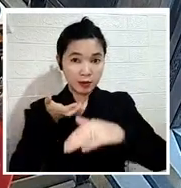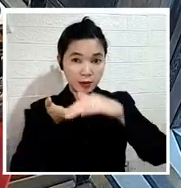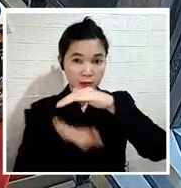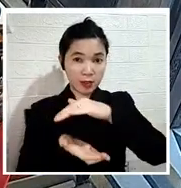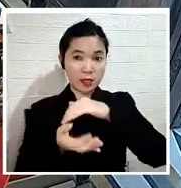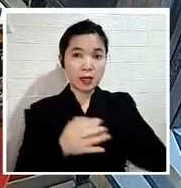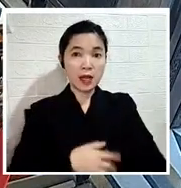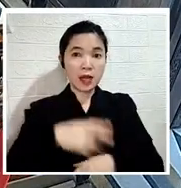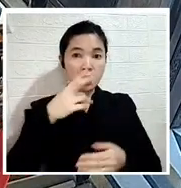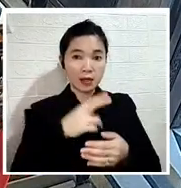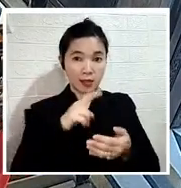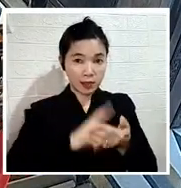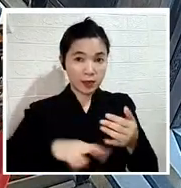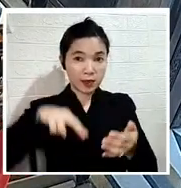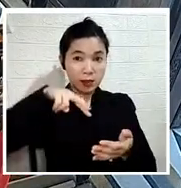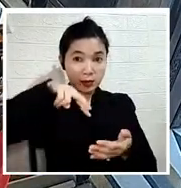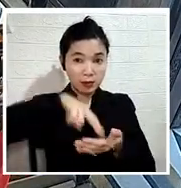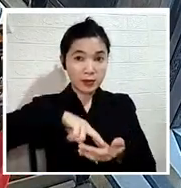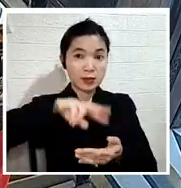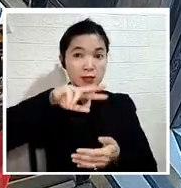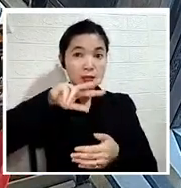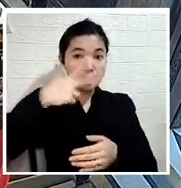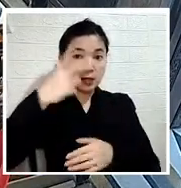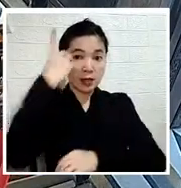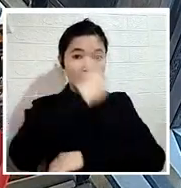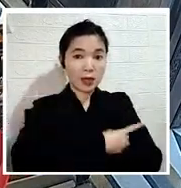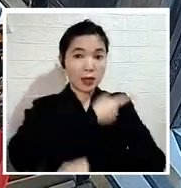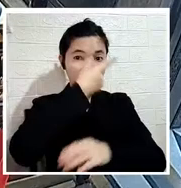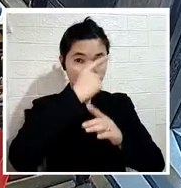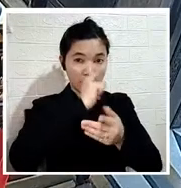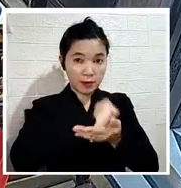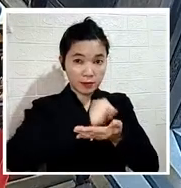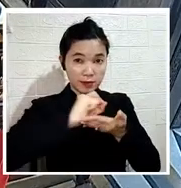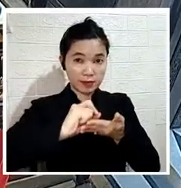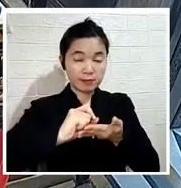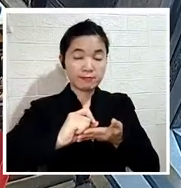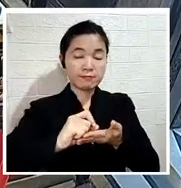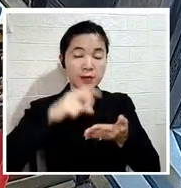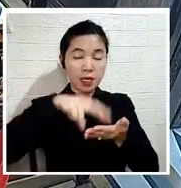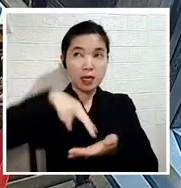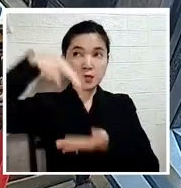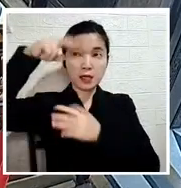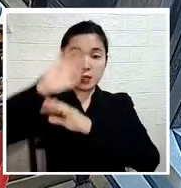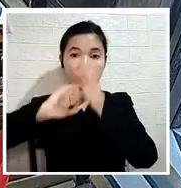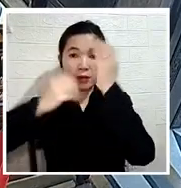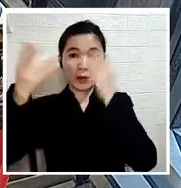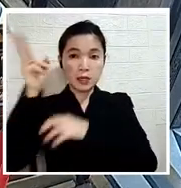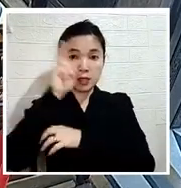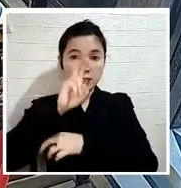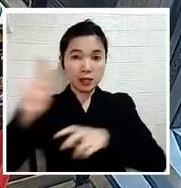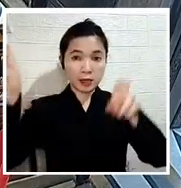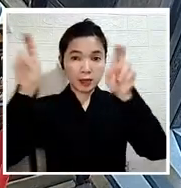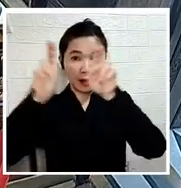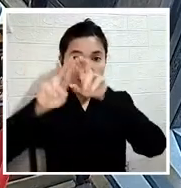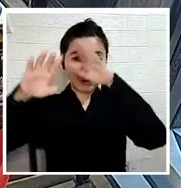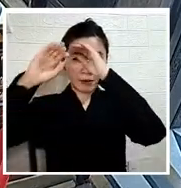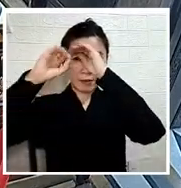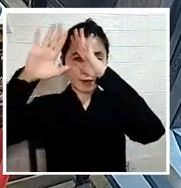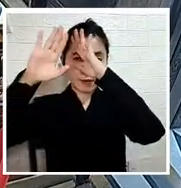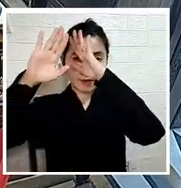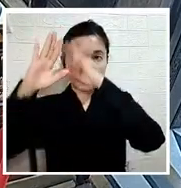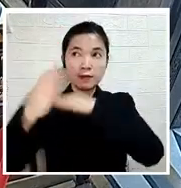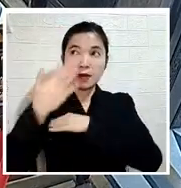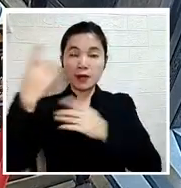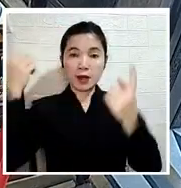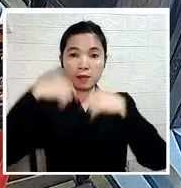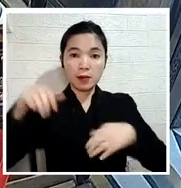rose again the third day in accordance with the Scriptures. He ascended into heaven, and is seated right hand of the Father. He will come again